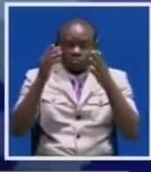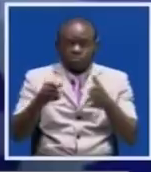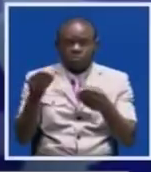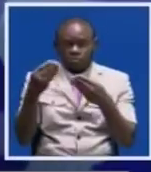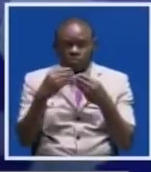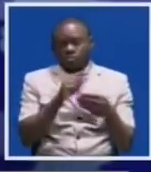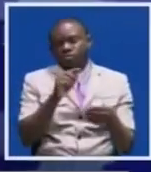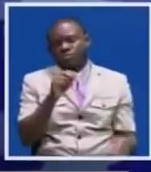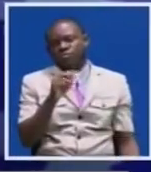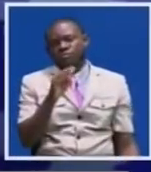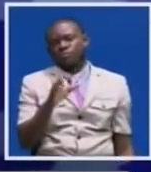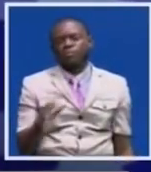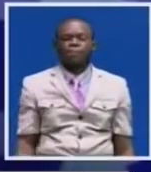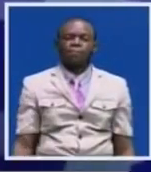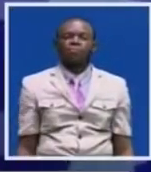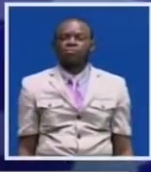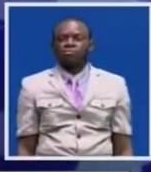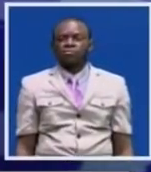Relations, Isaac Chipampe.